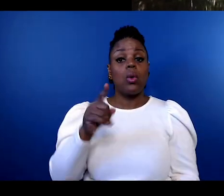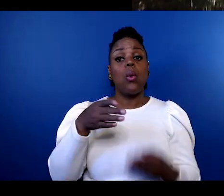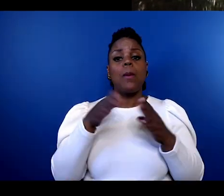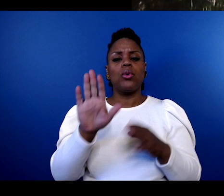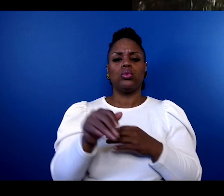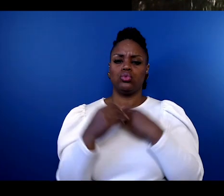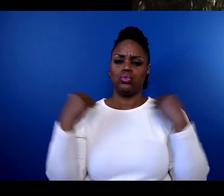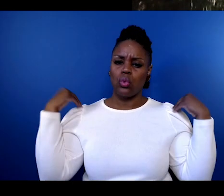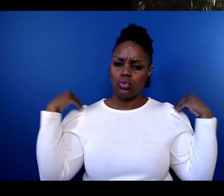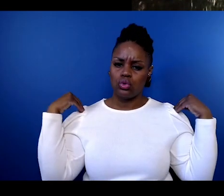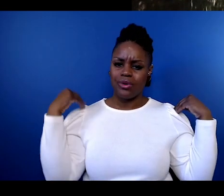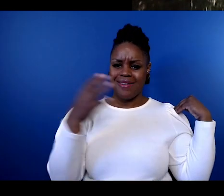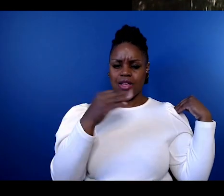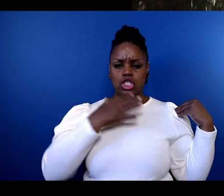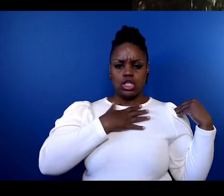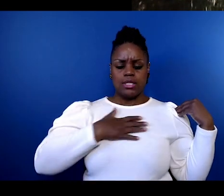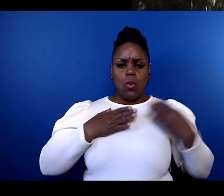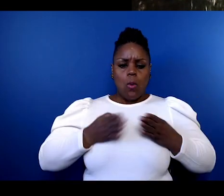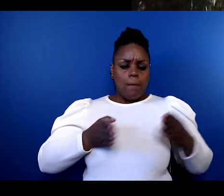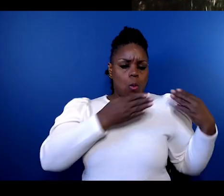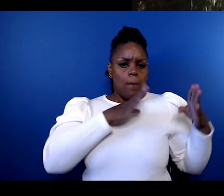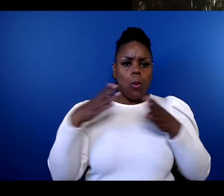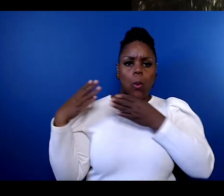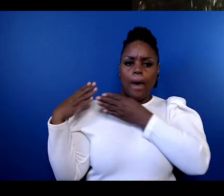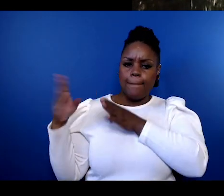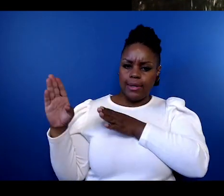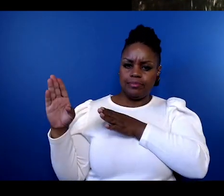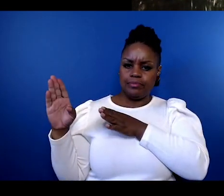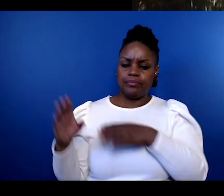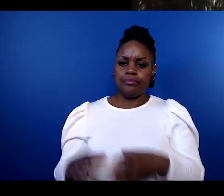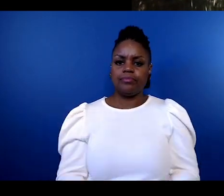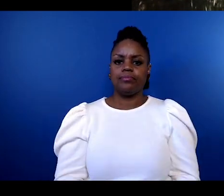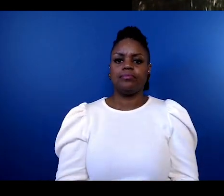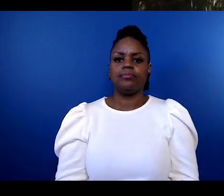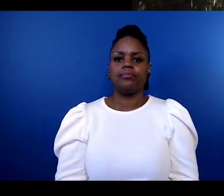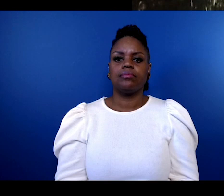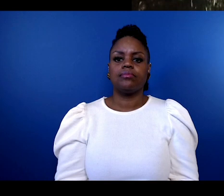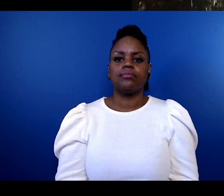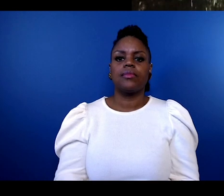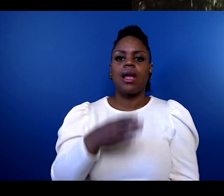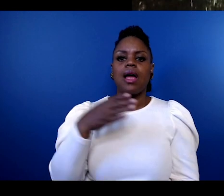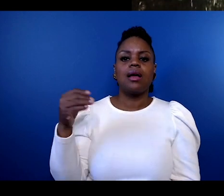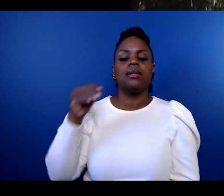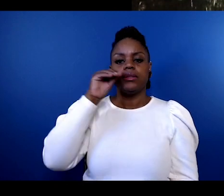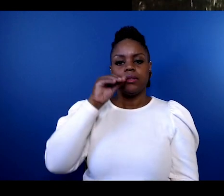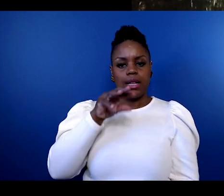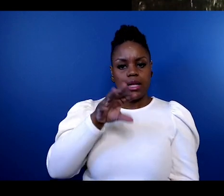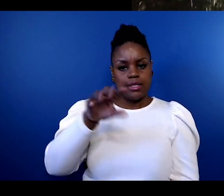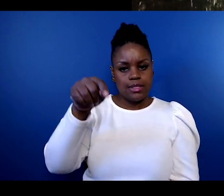We're going to press the weight into the toes. Curve the spine. Very slowly roll it up.